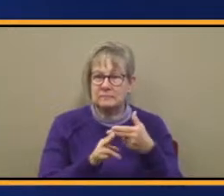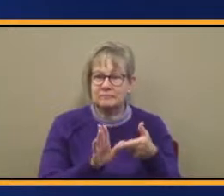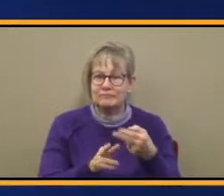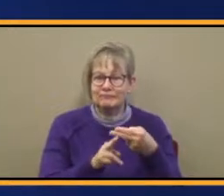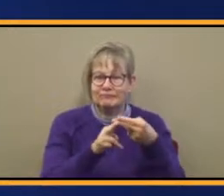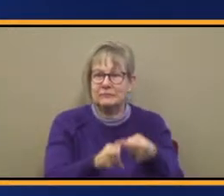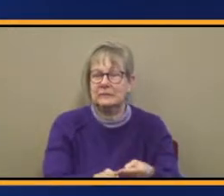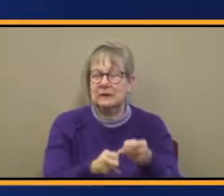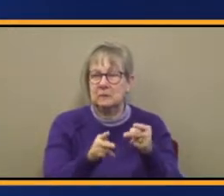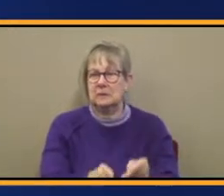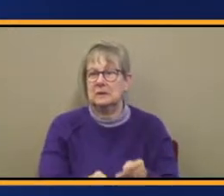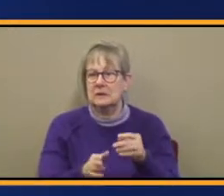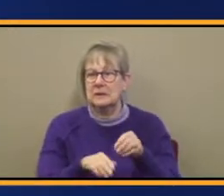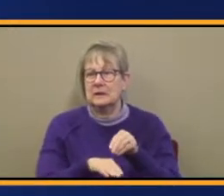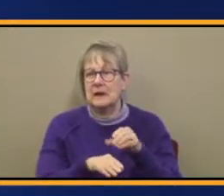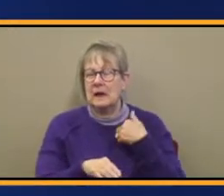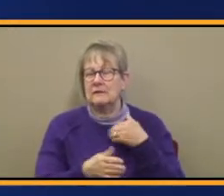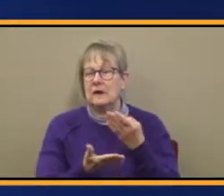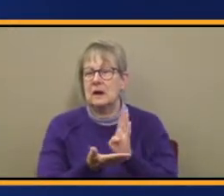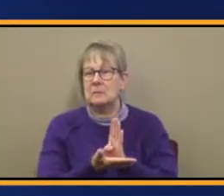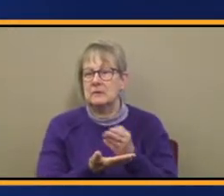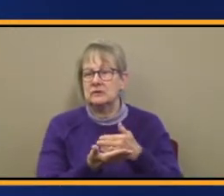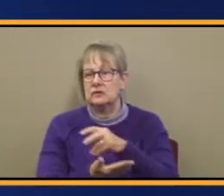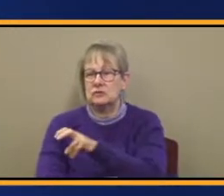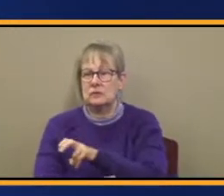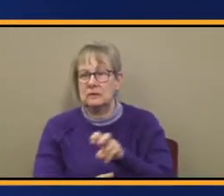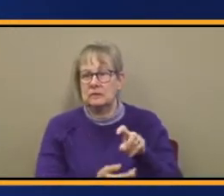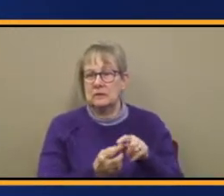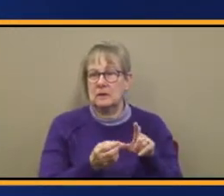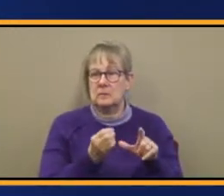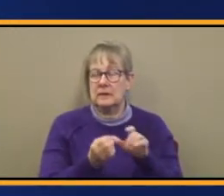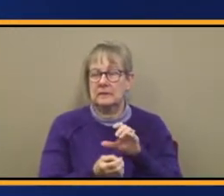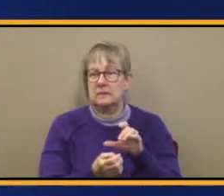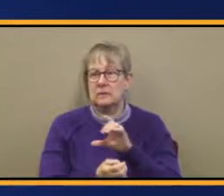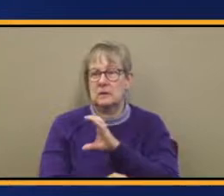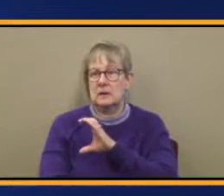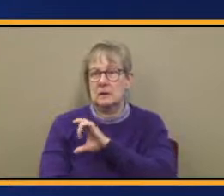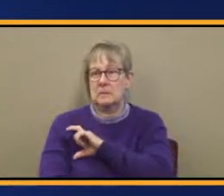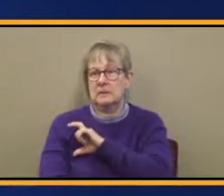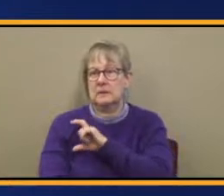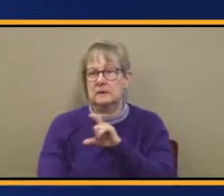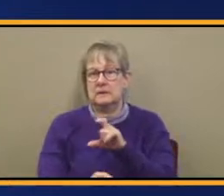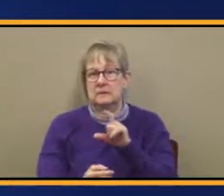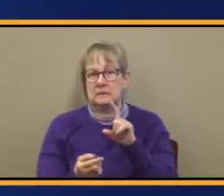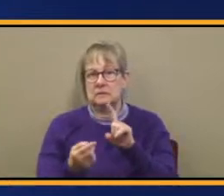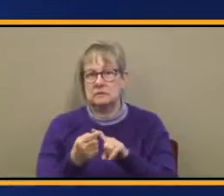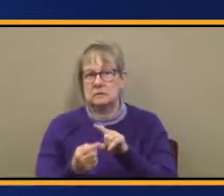effectuate a budget transfer for the El Paso Police Department from their toll lot.